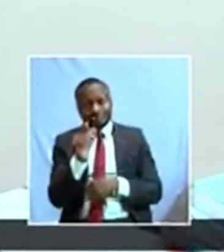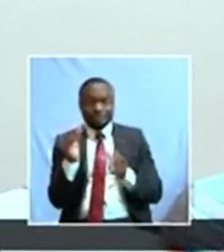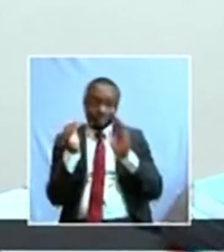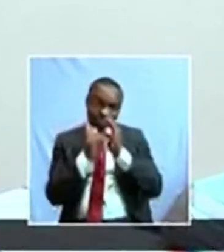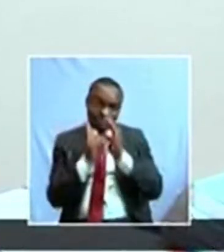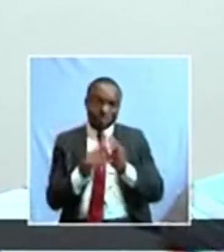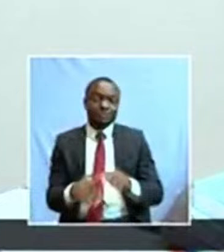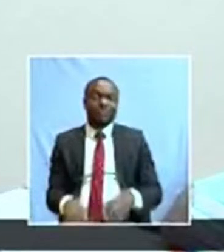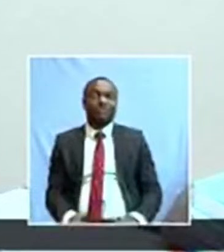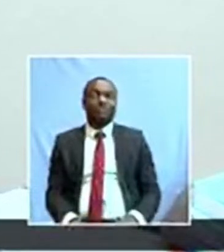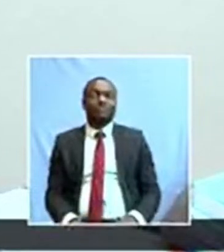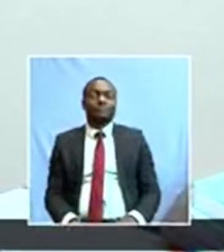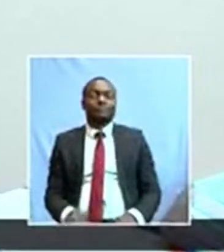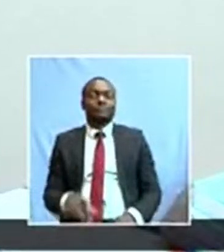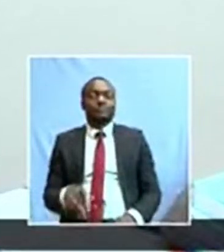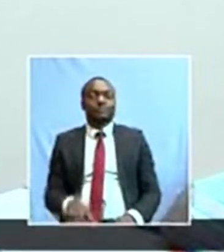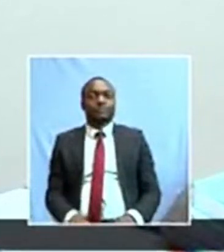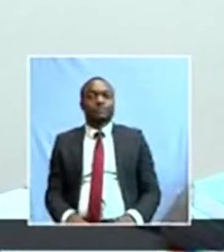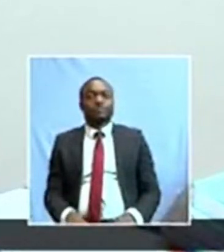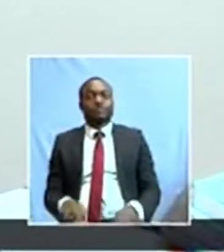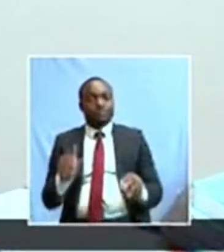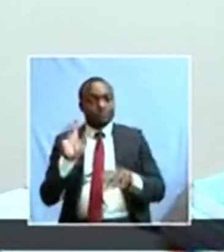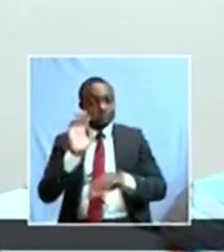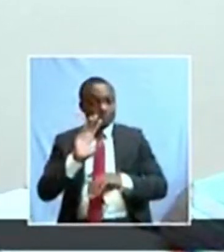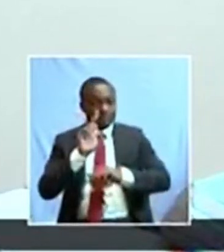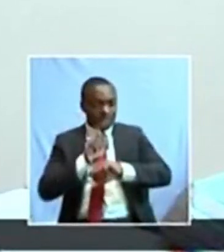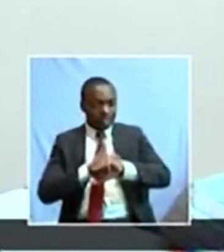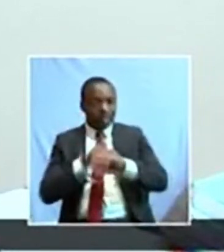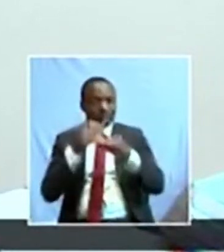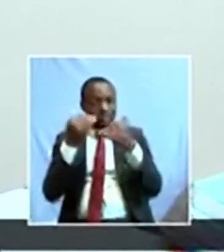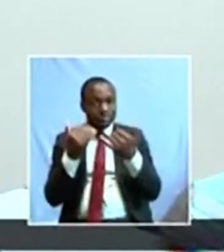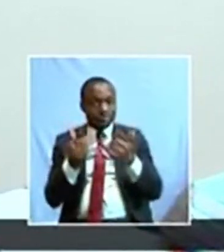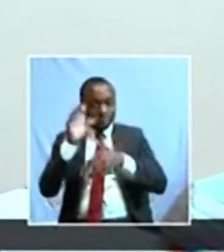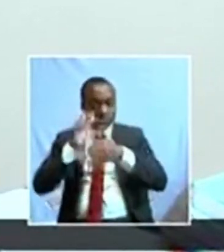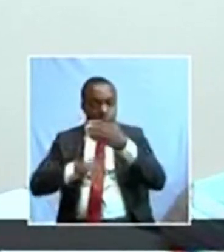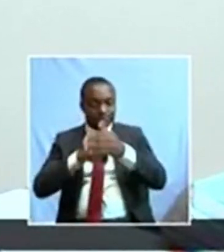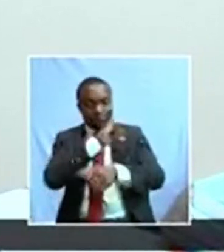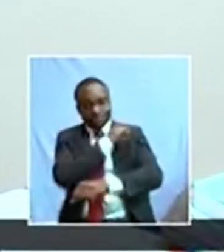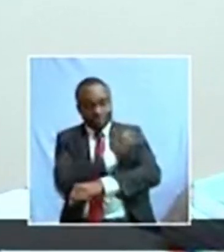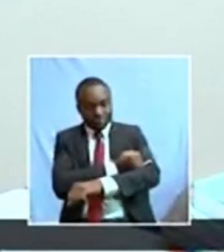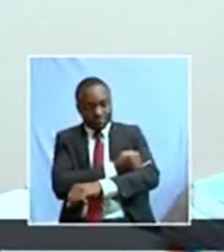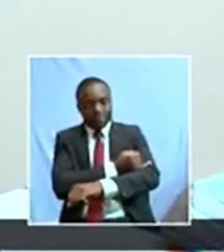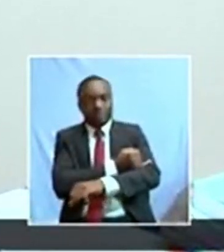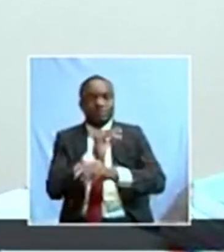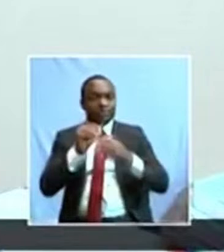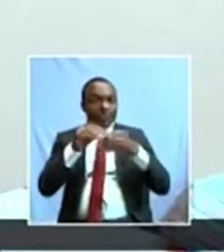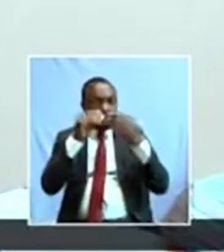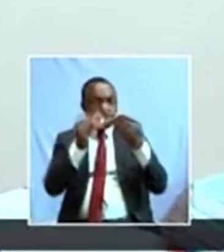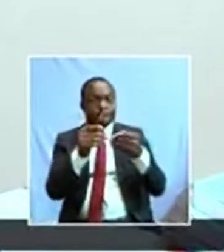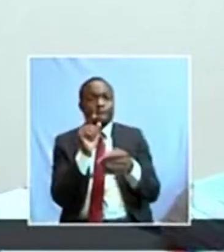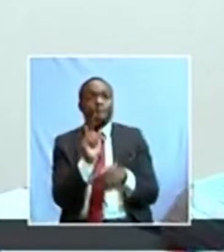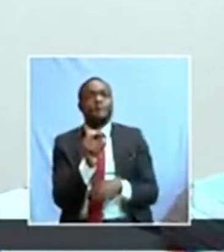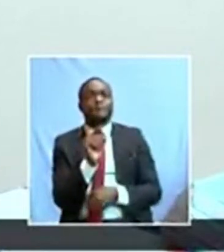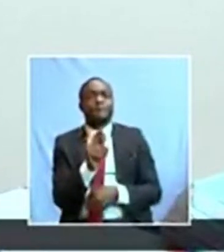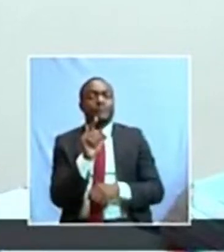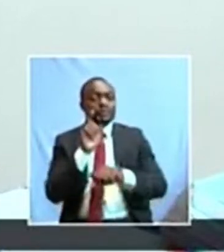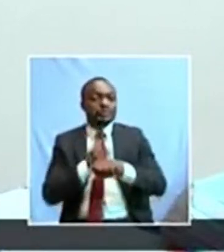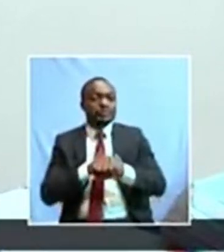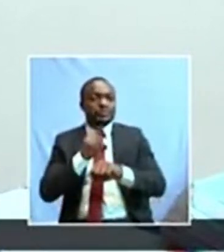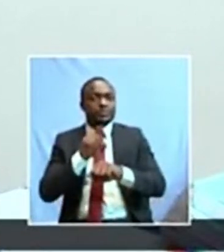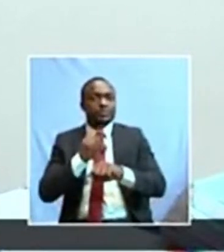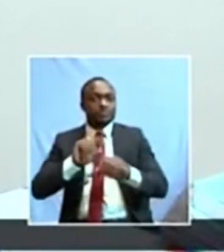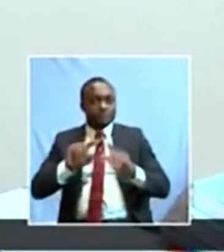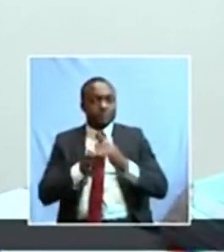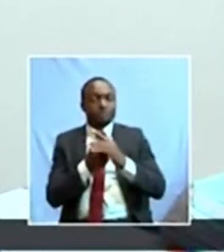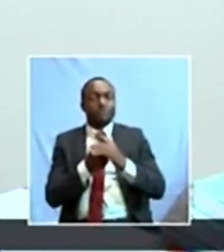again for the deliberations. I now wish to withdraw the immunity that was conferred on you at the beginning of